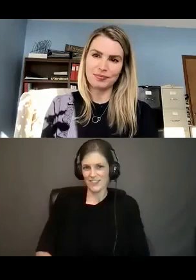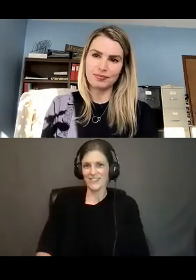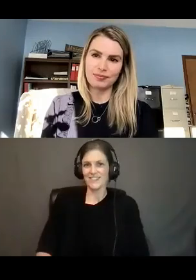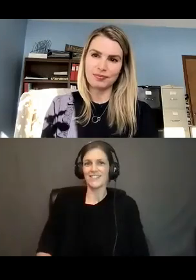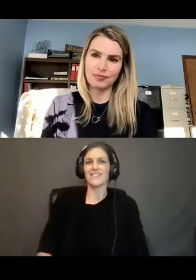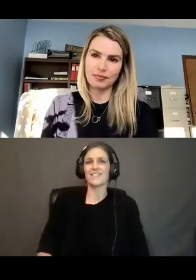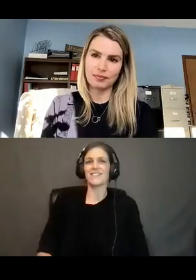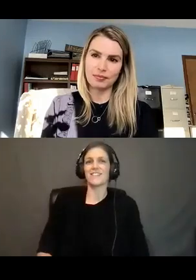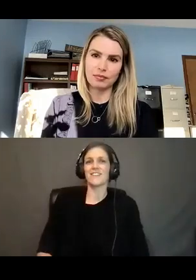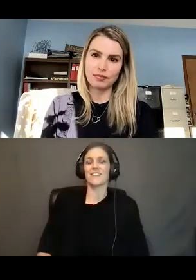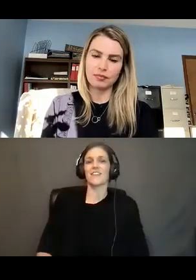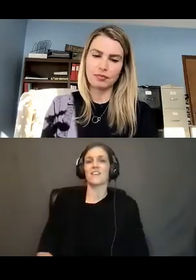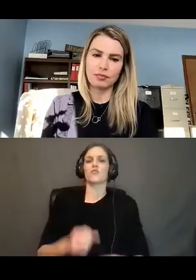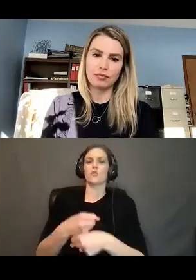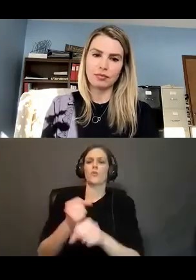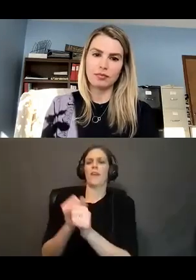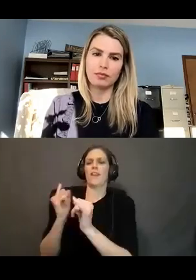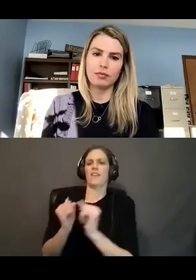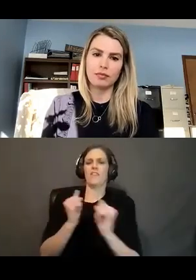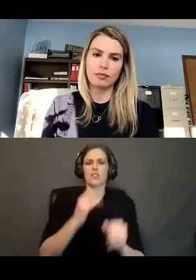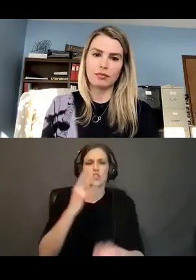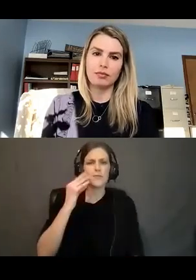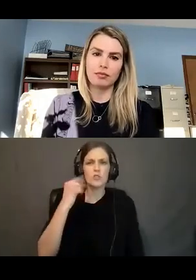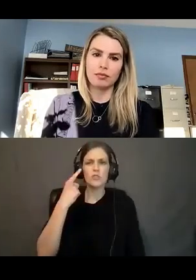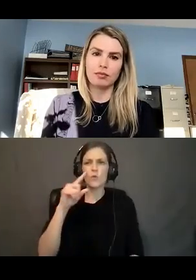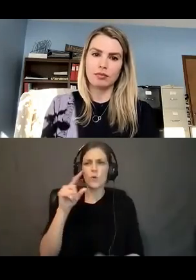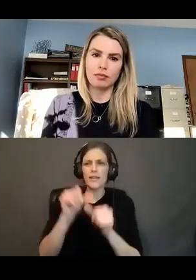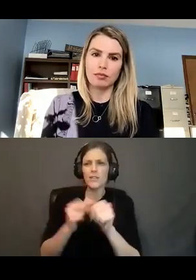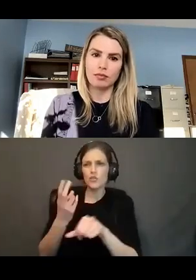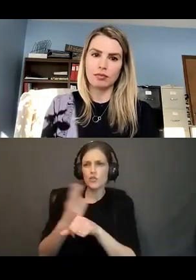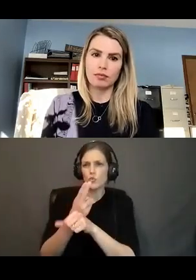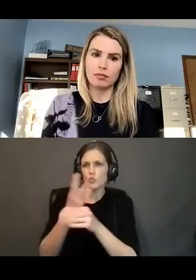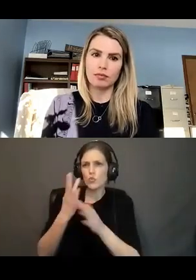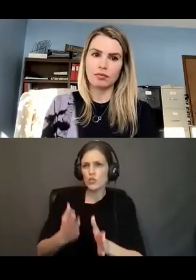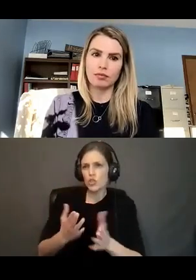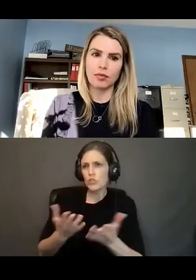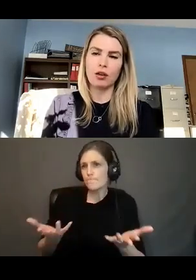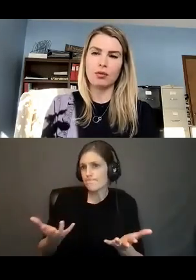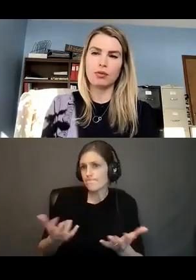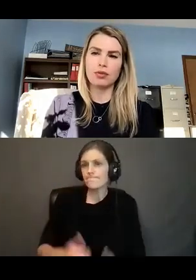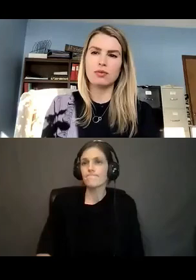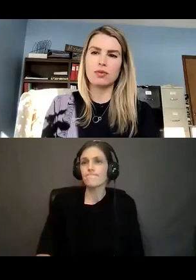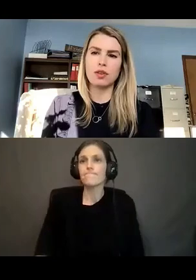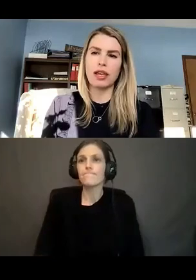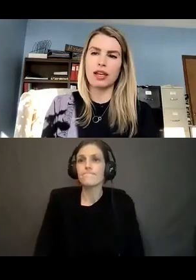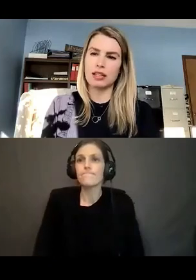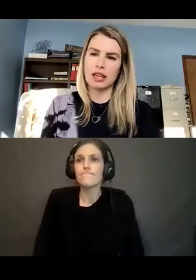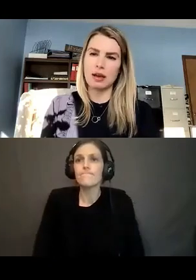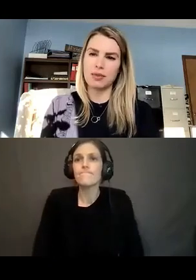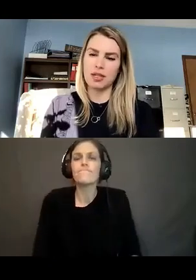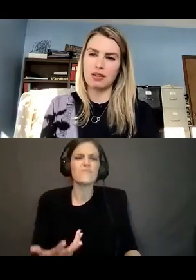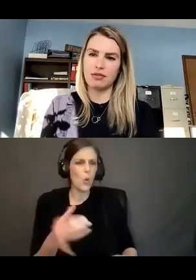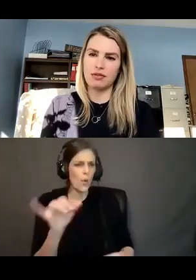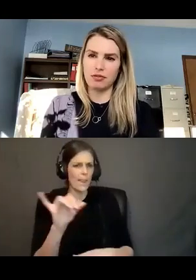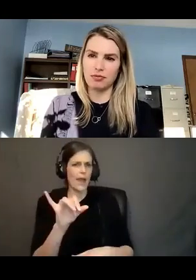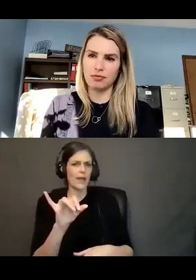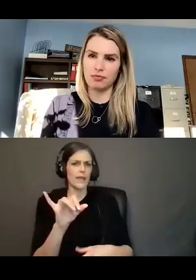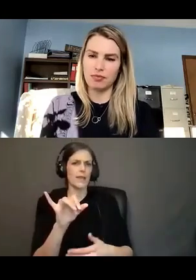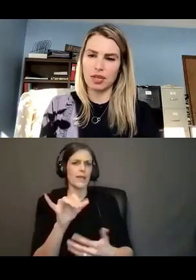create individualized experiences for each user. Is there? Oh, so like an